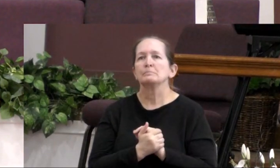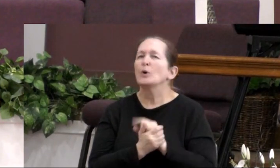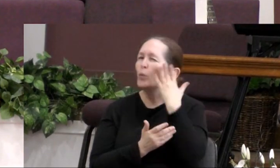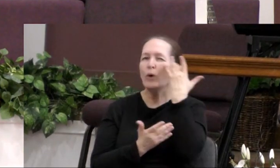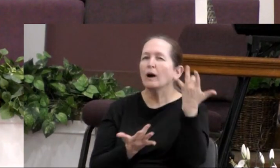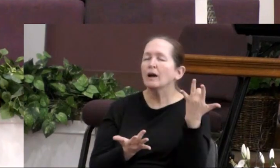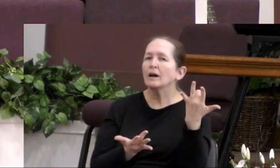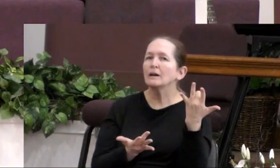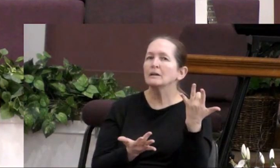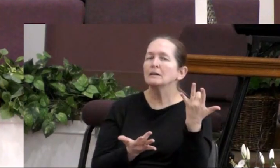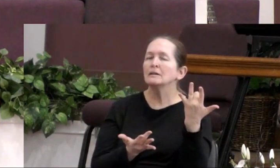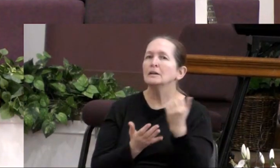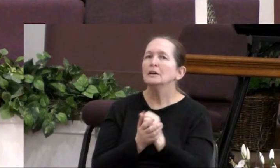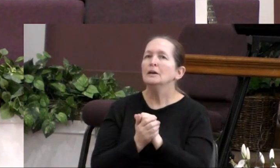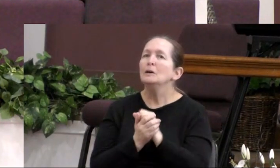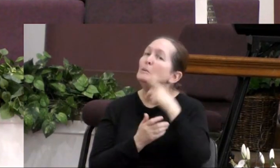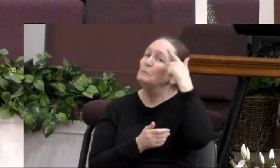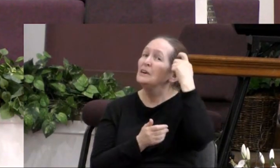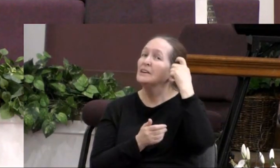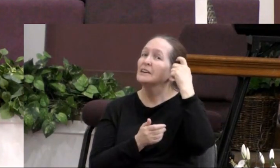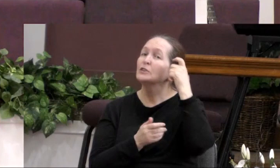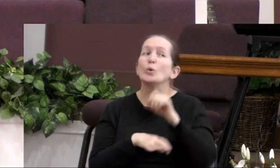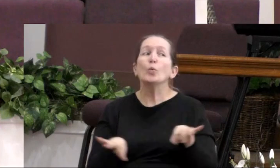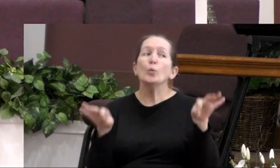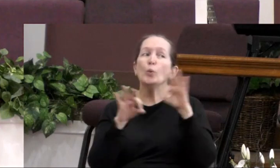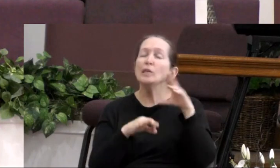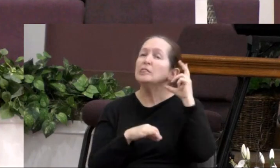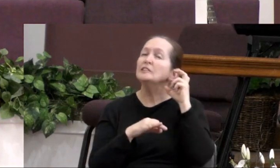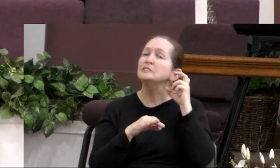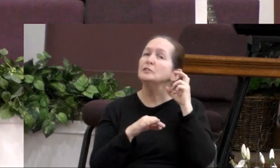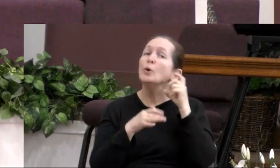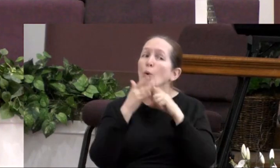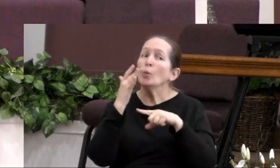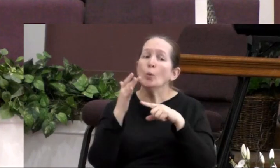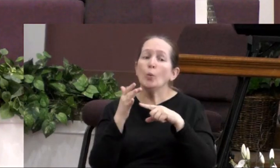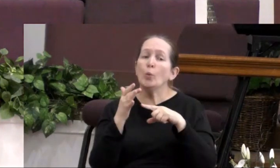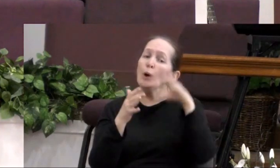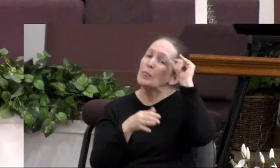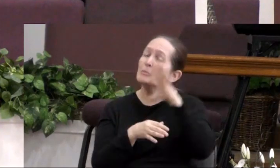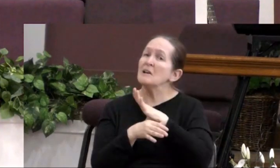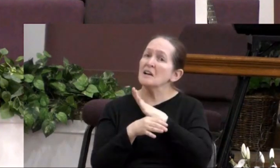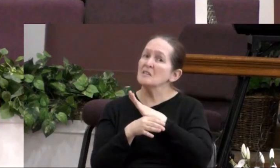Why? Because it was worth listening to what the man had to say.